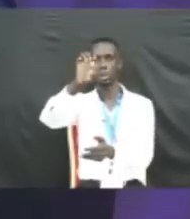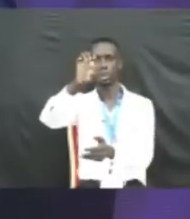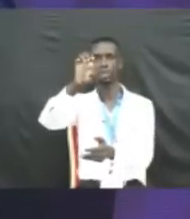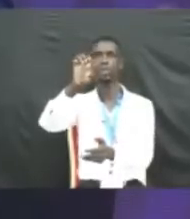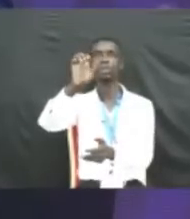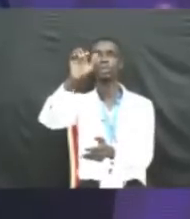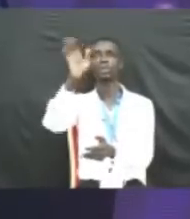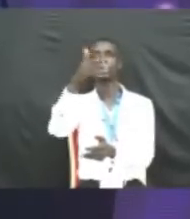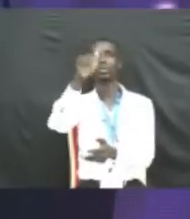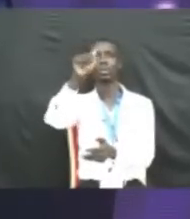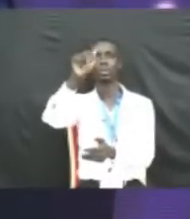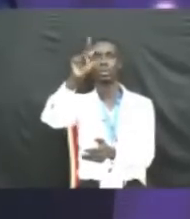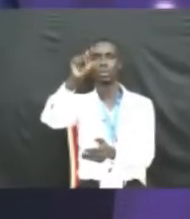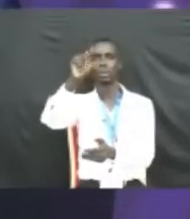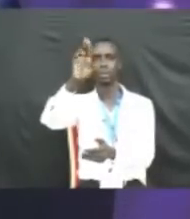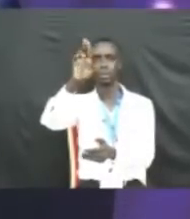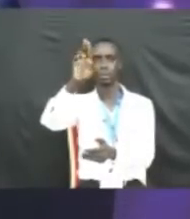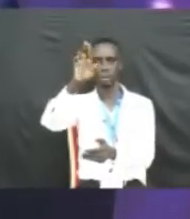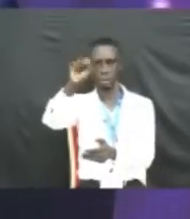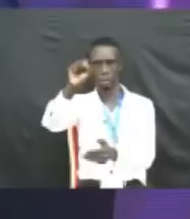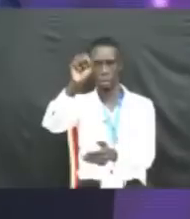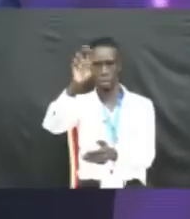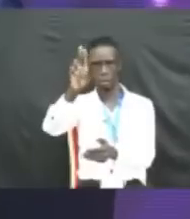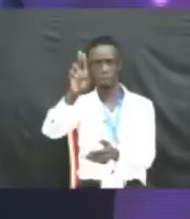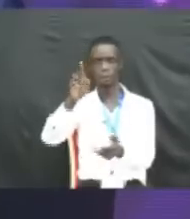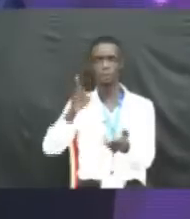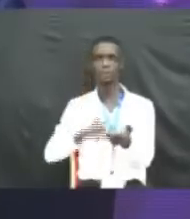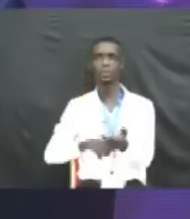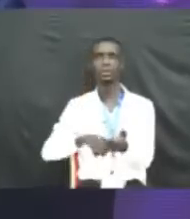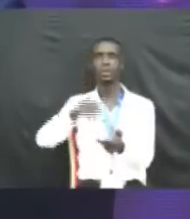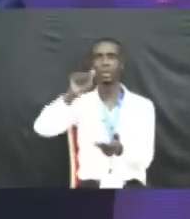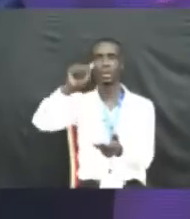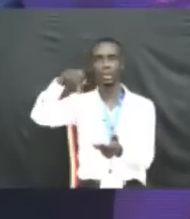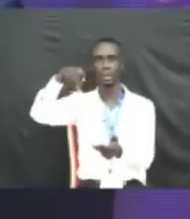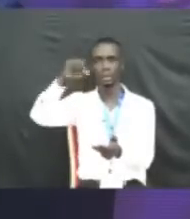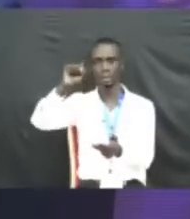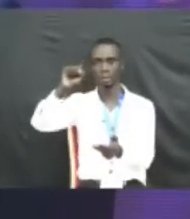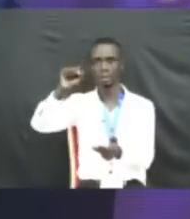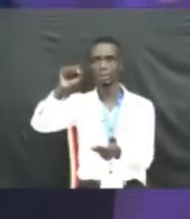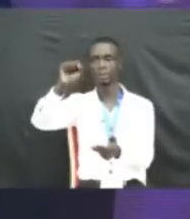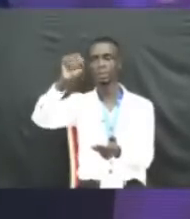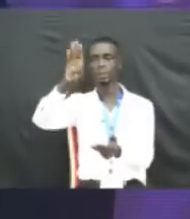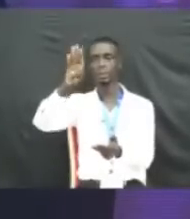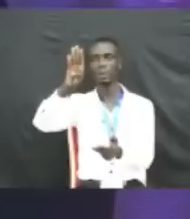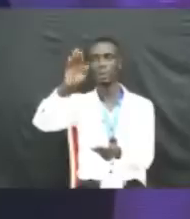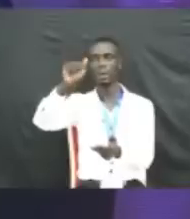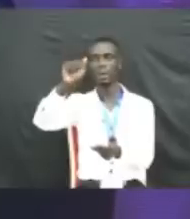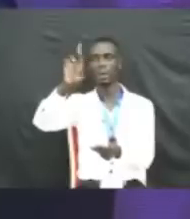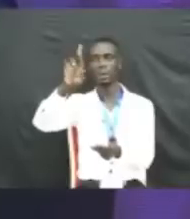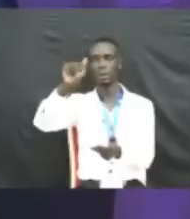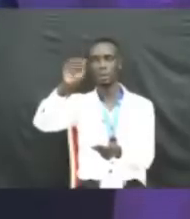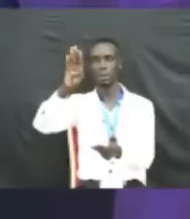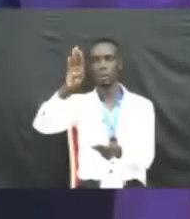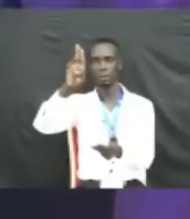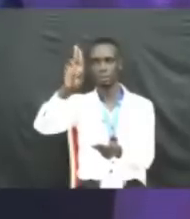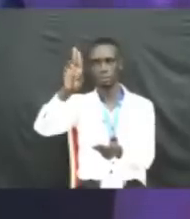Apostle EK Barabu and Apostle Nicholas Aia Misa.